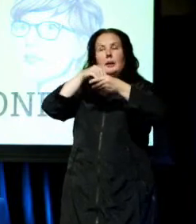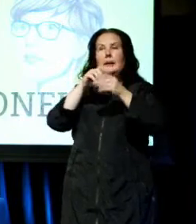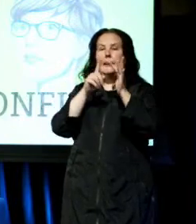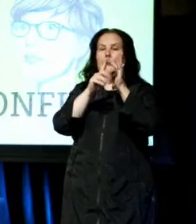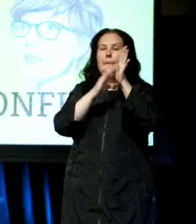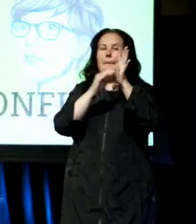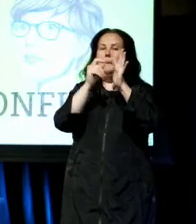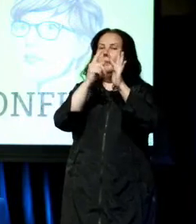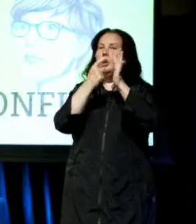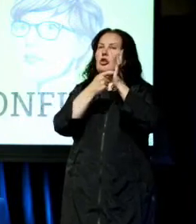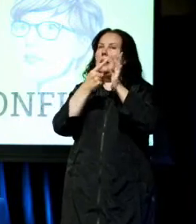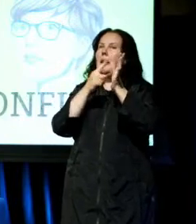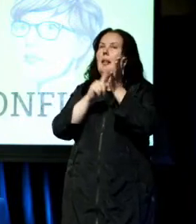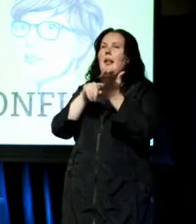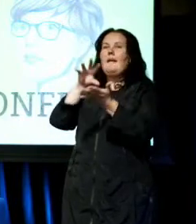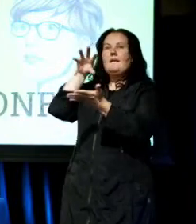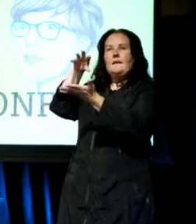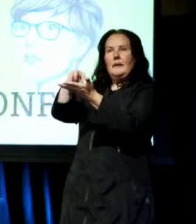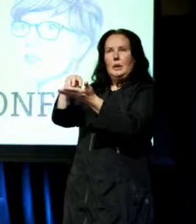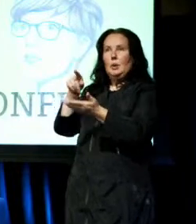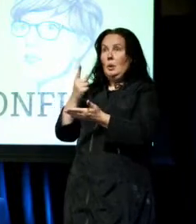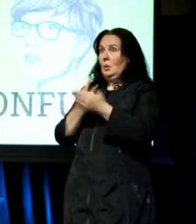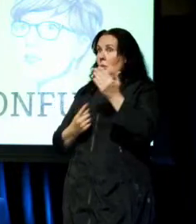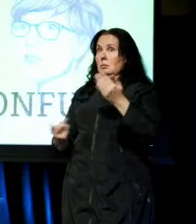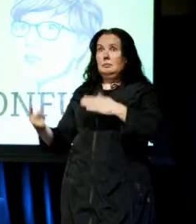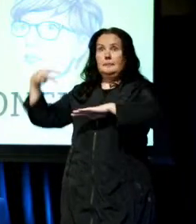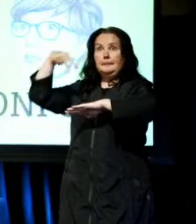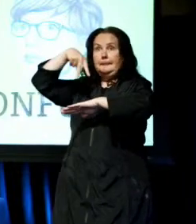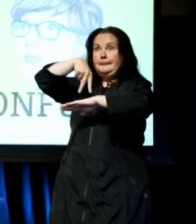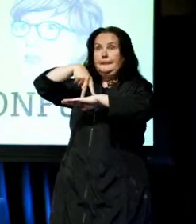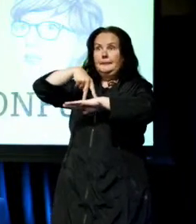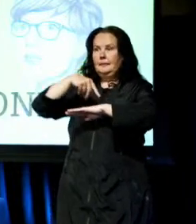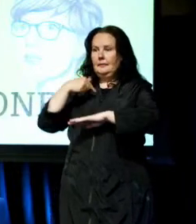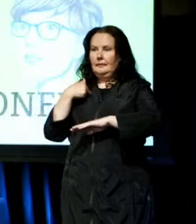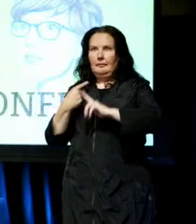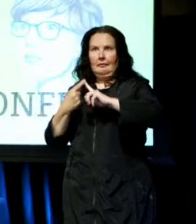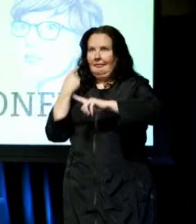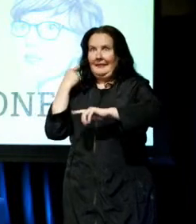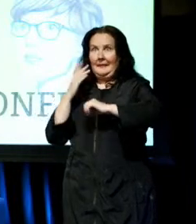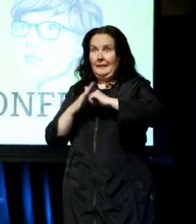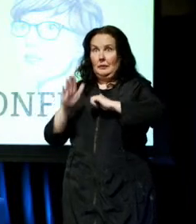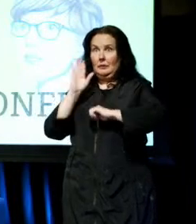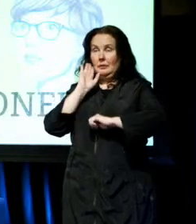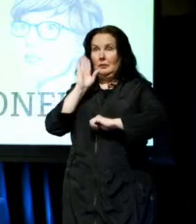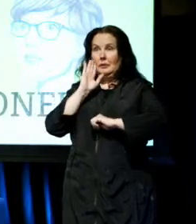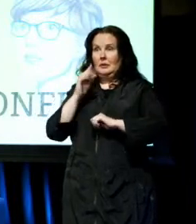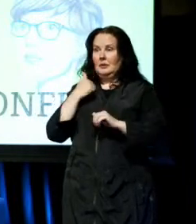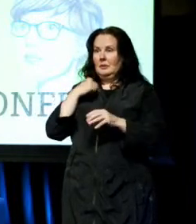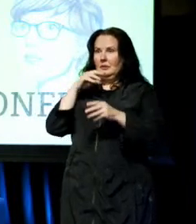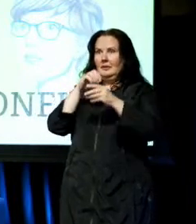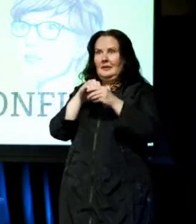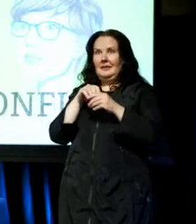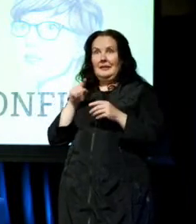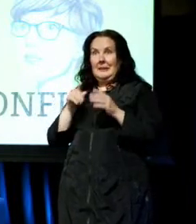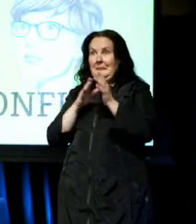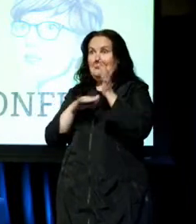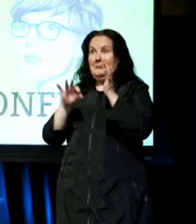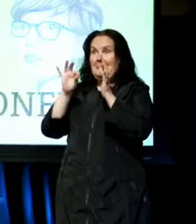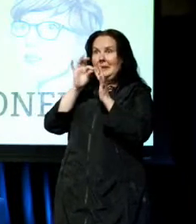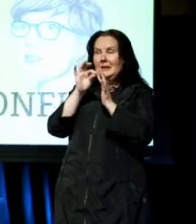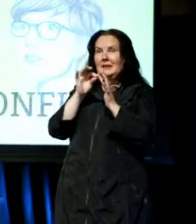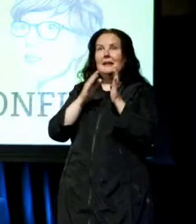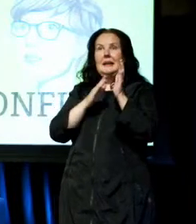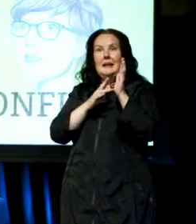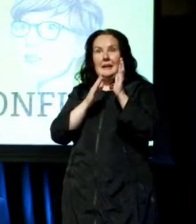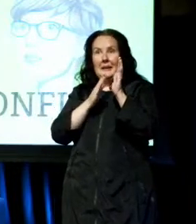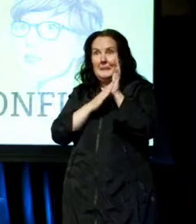like, I mean, it's like one of the only stand-up sets I've ever done, but I got to be like, I've performed at the Impy during, you know, MICF,